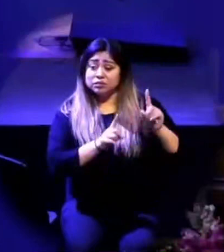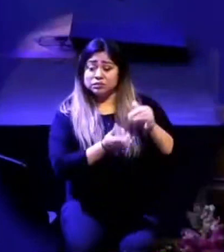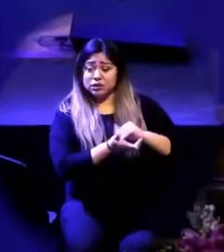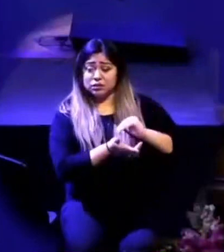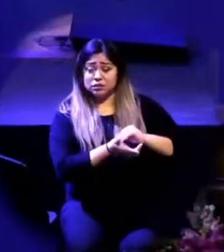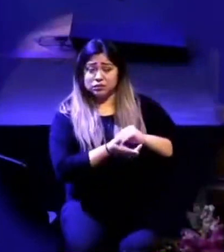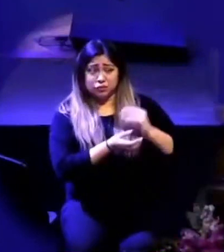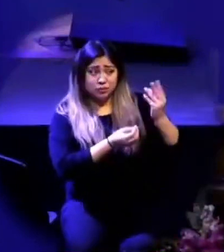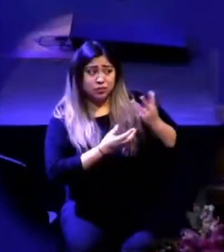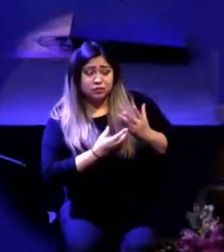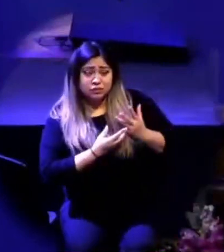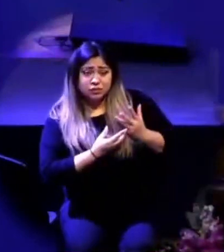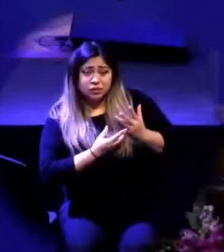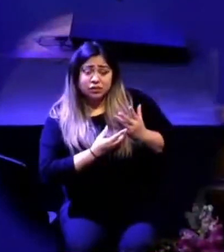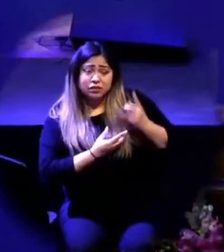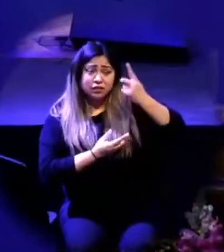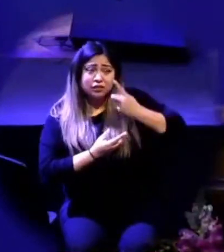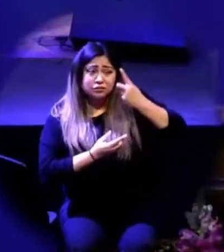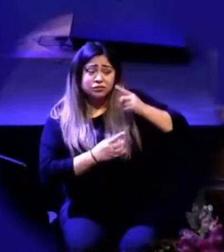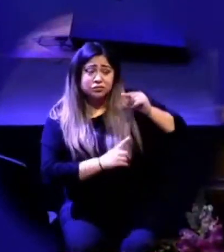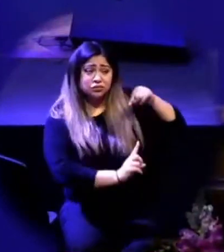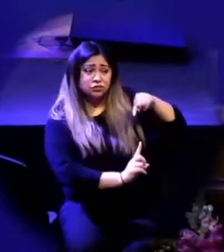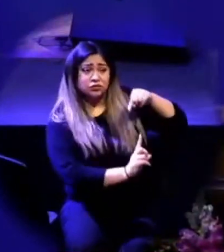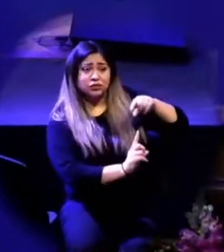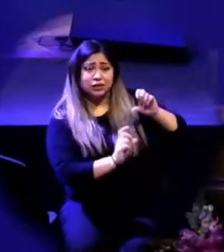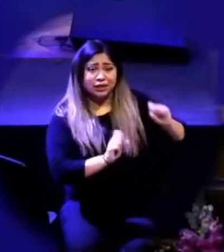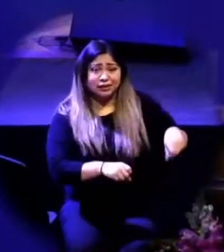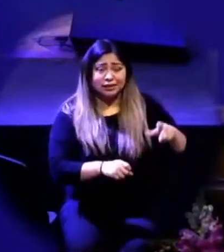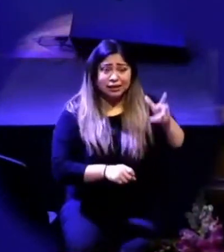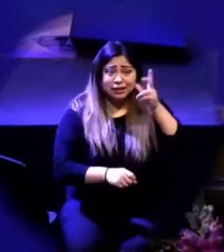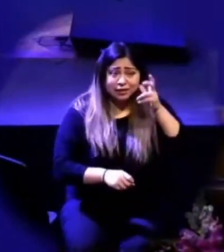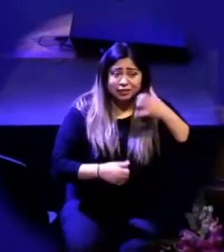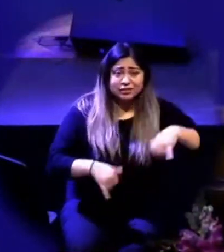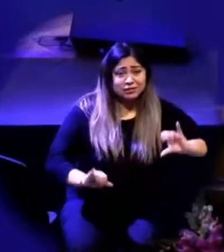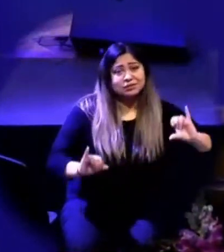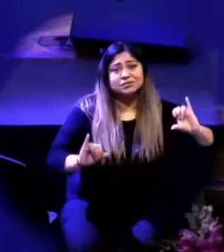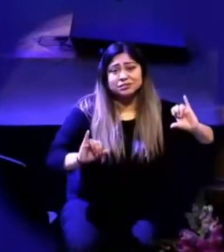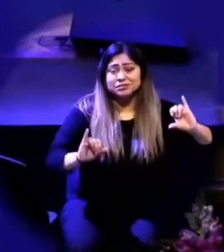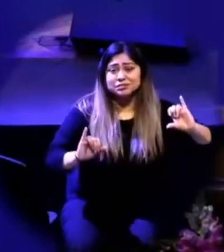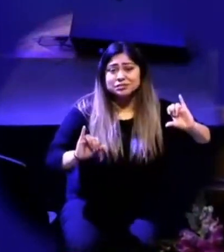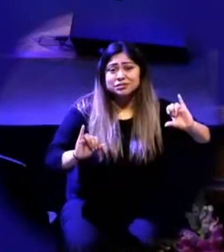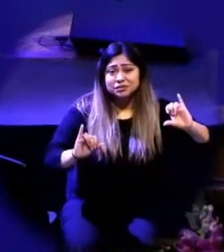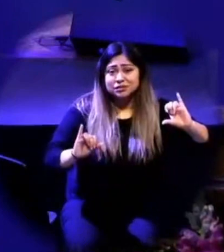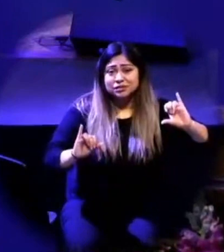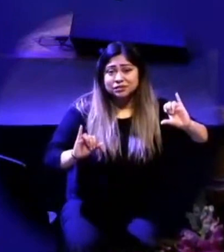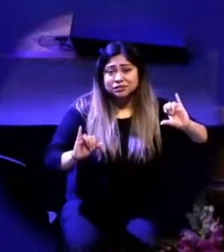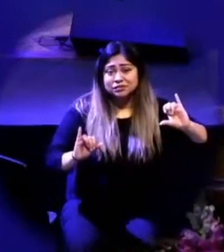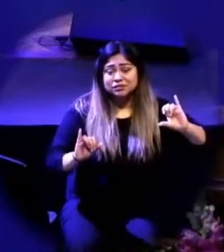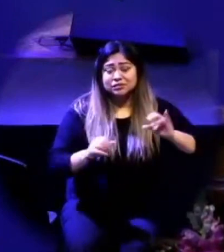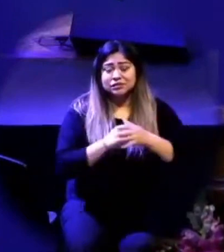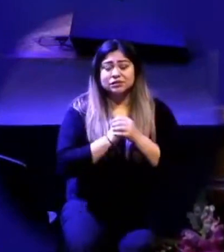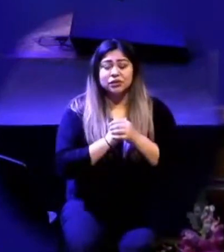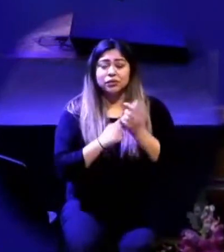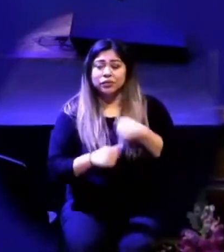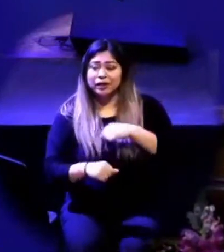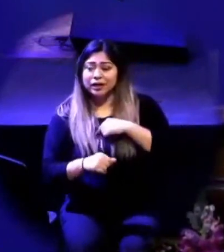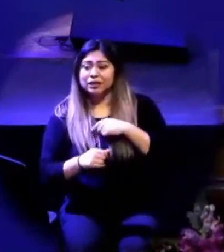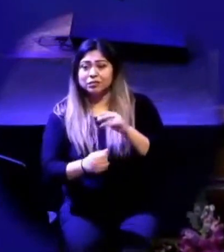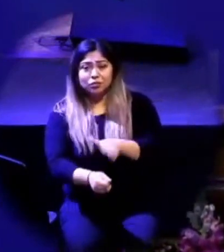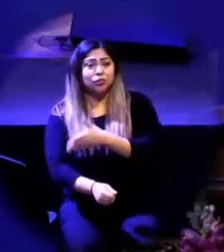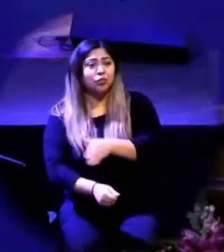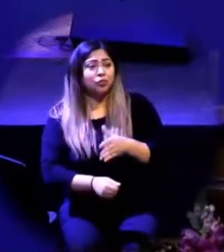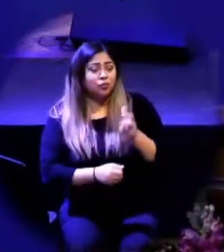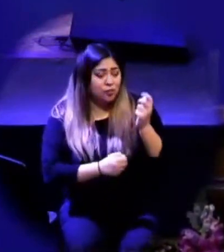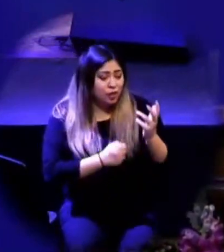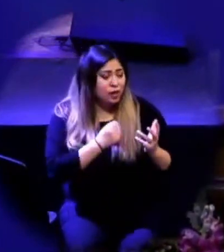can't communicate. And so we began to sing some of Patsy's favorite hymns. We began to pray over her and